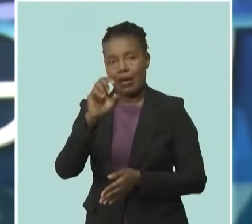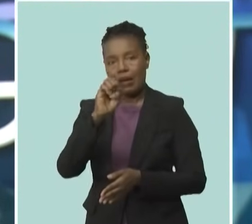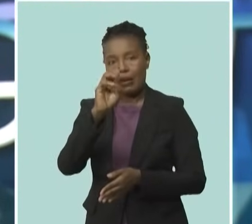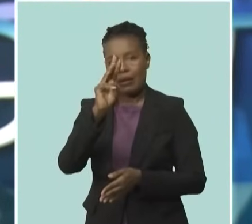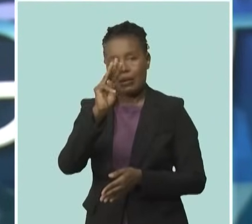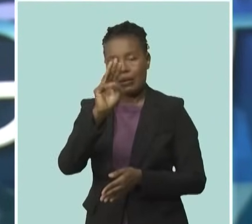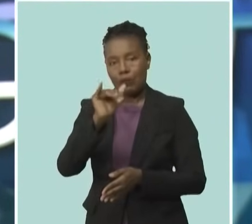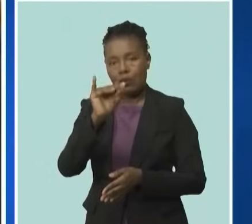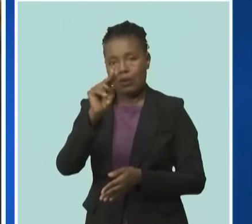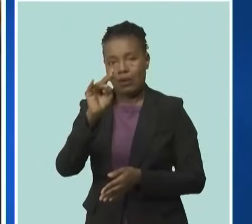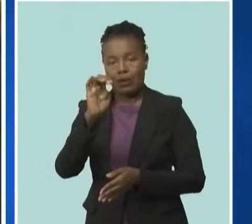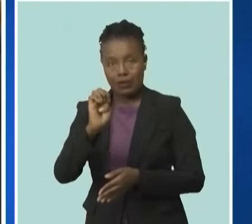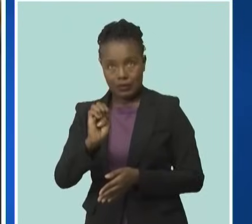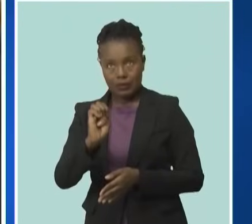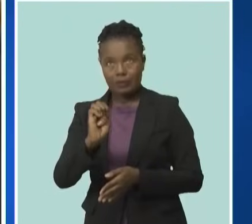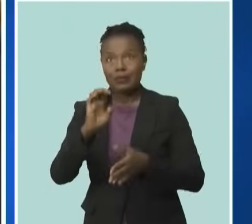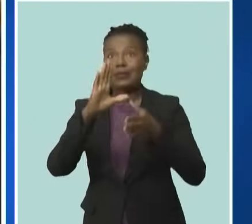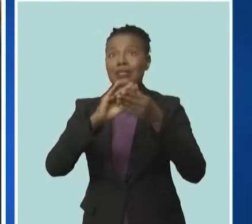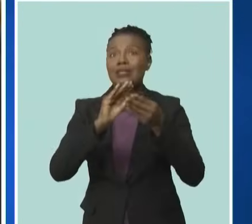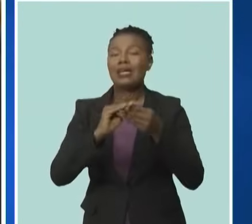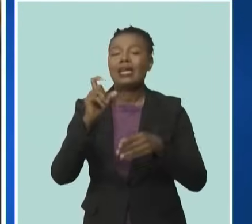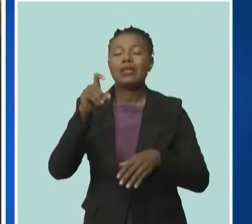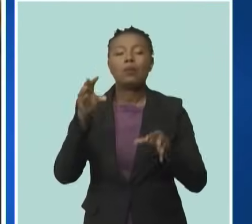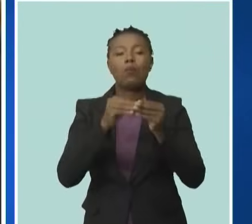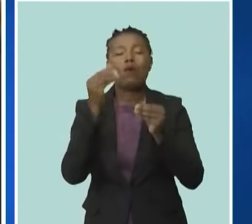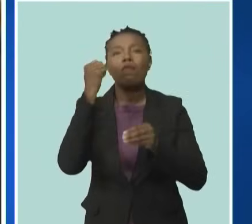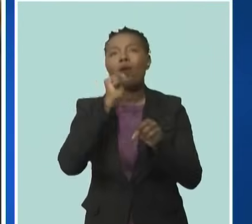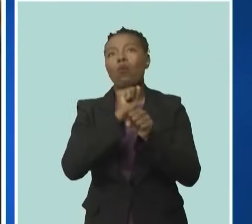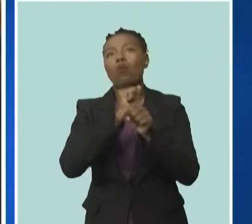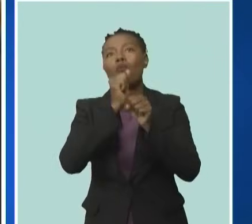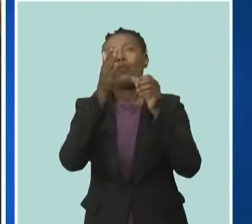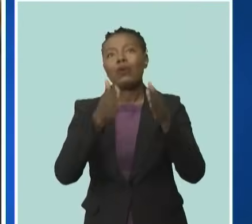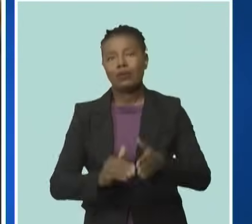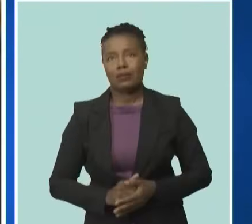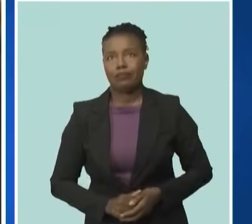workers. Nobody on the board has the length, breadth